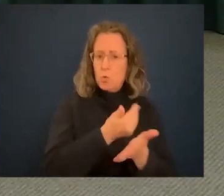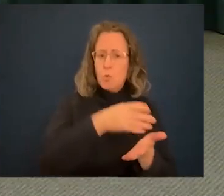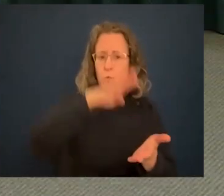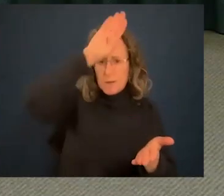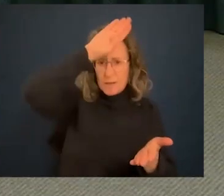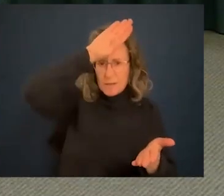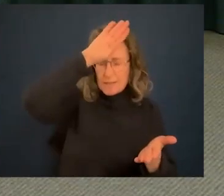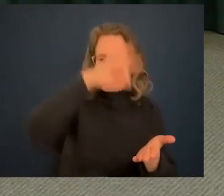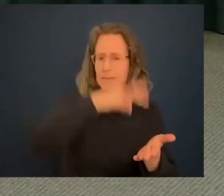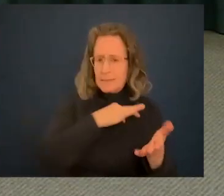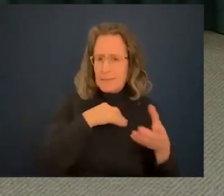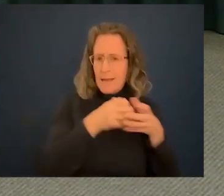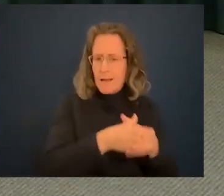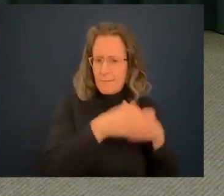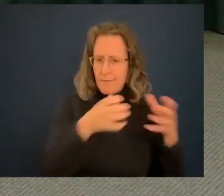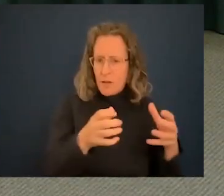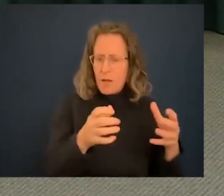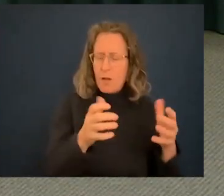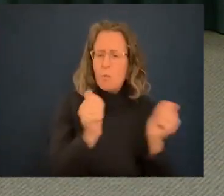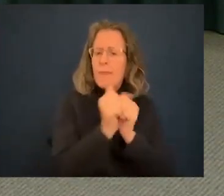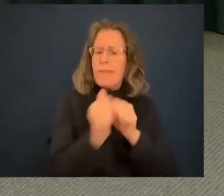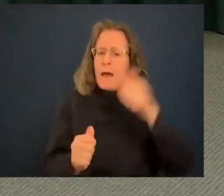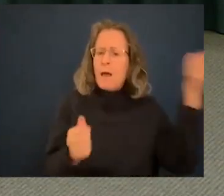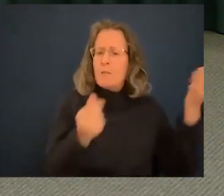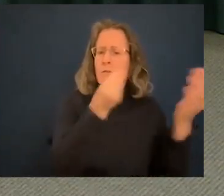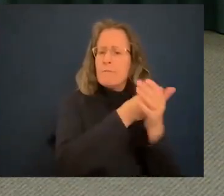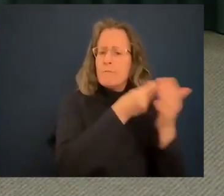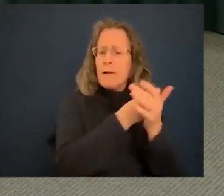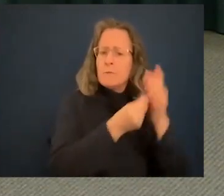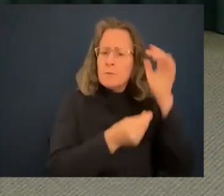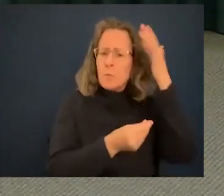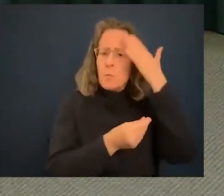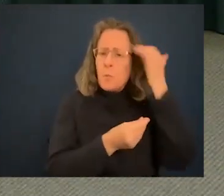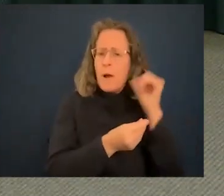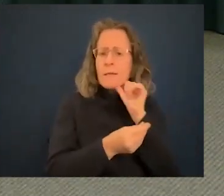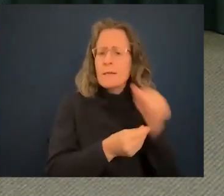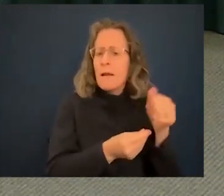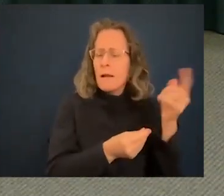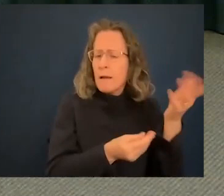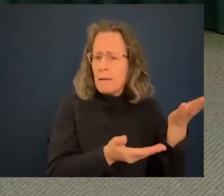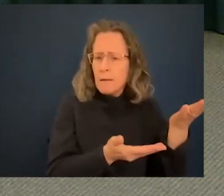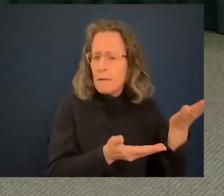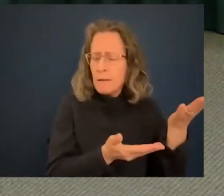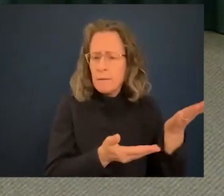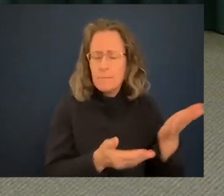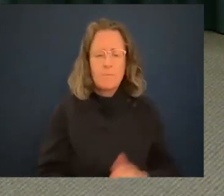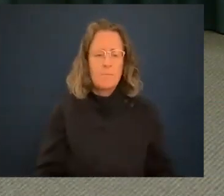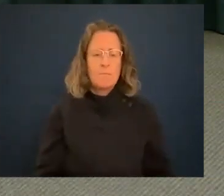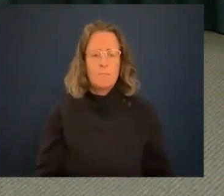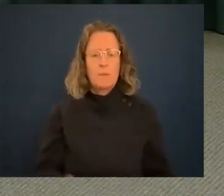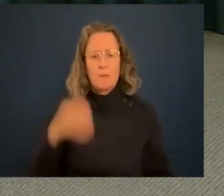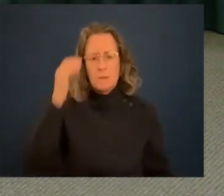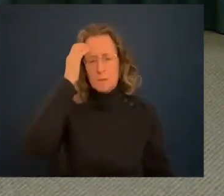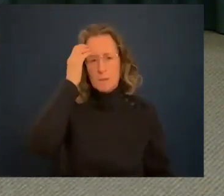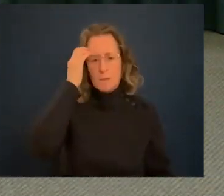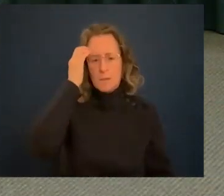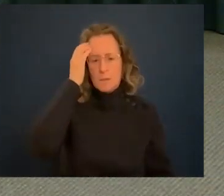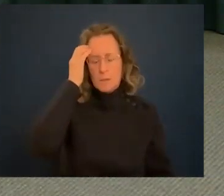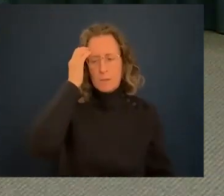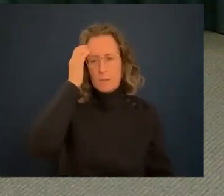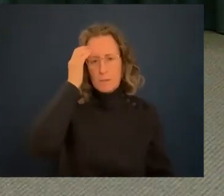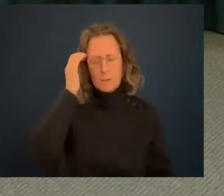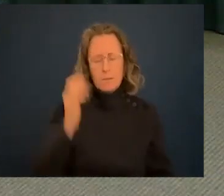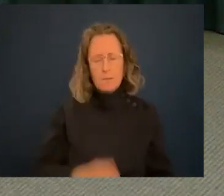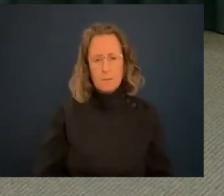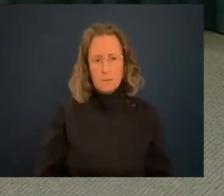so you want to take a crackhead I'll take a crack I'll take a crack at the first one okay honestly it's and I sort of like object